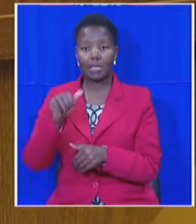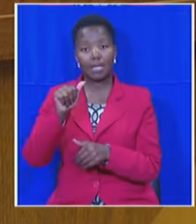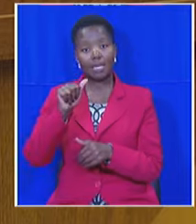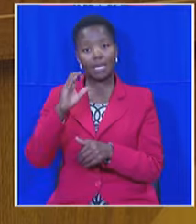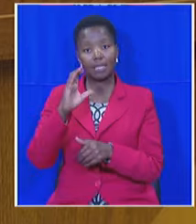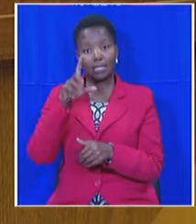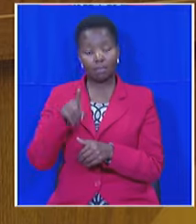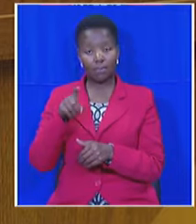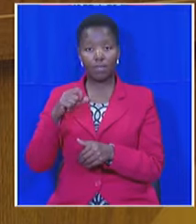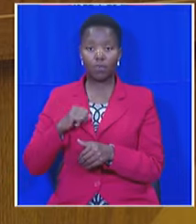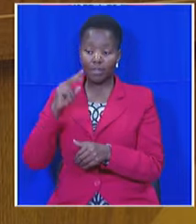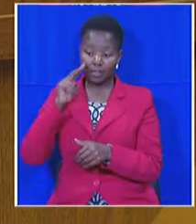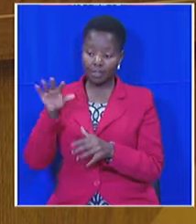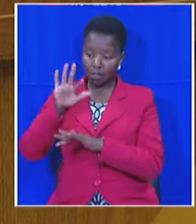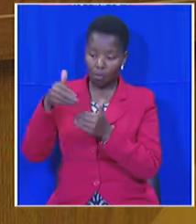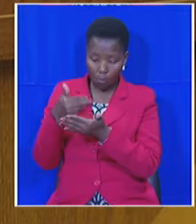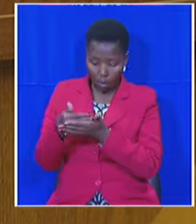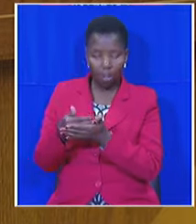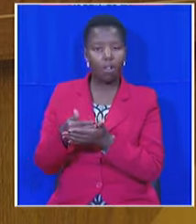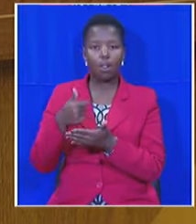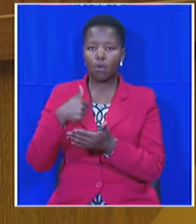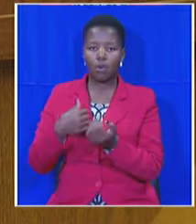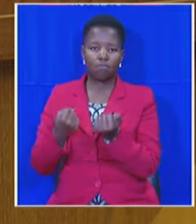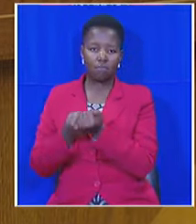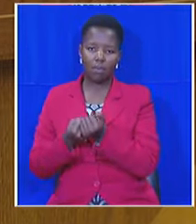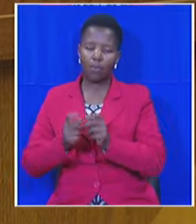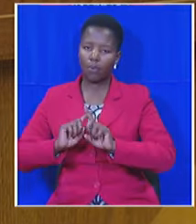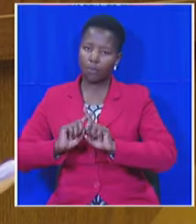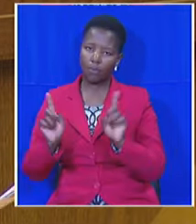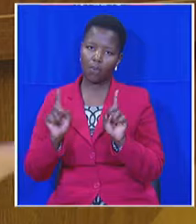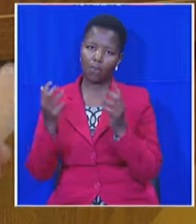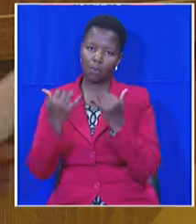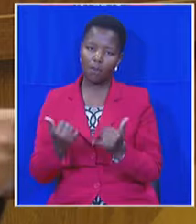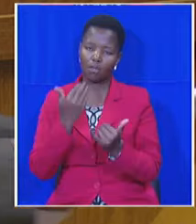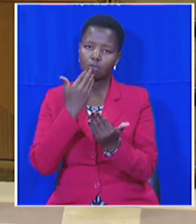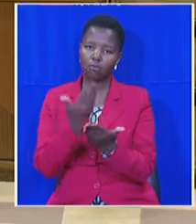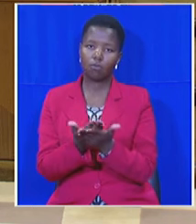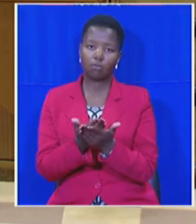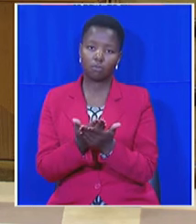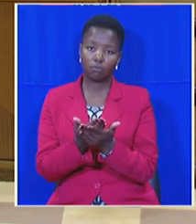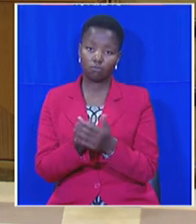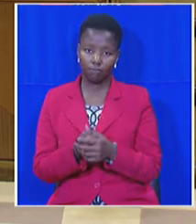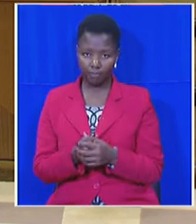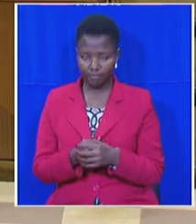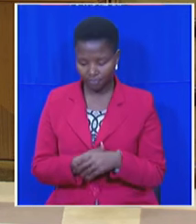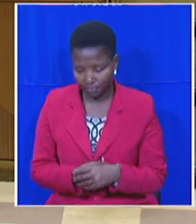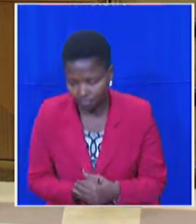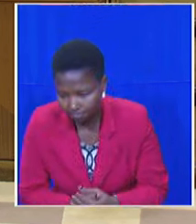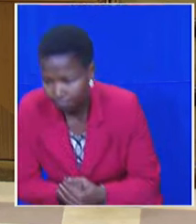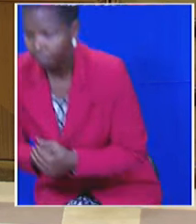these budgetary constraints, will regrettably not be able to support this budget vote. I thank you. Thank you.